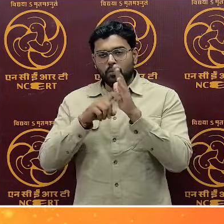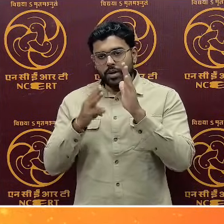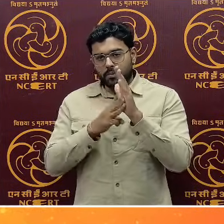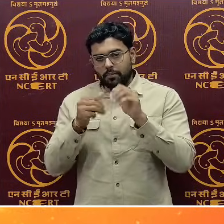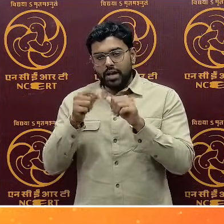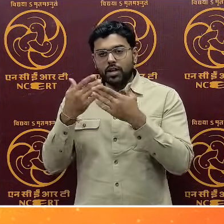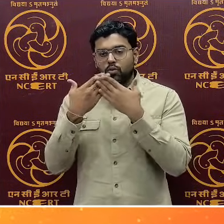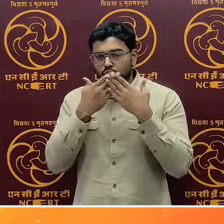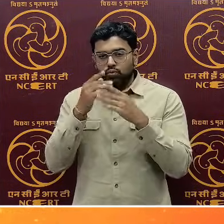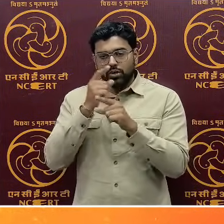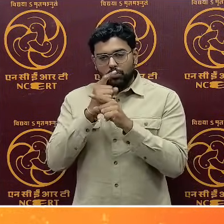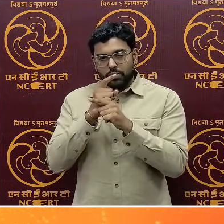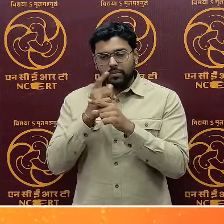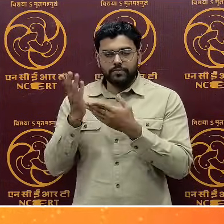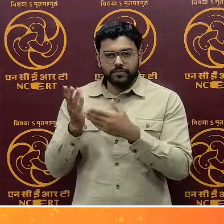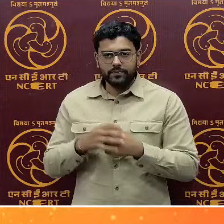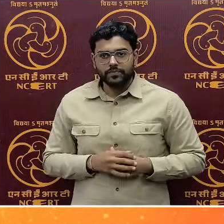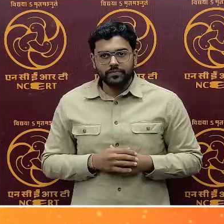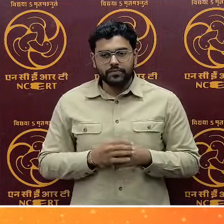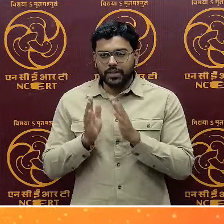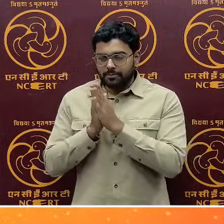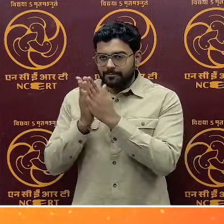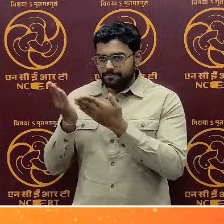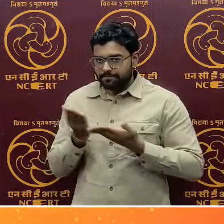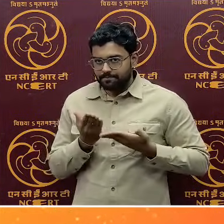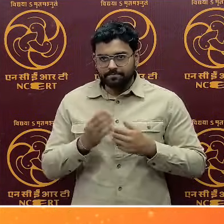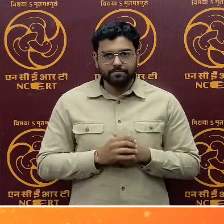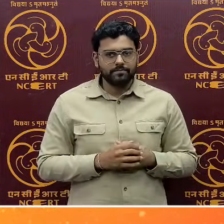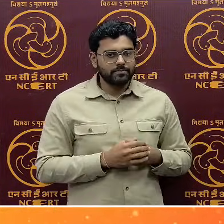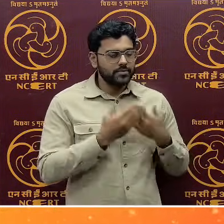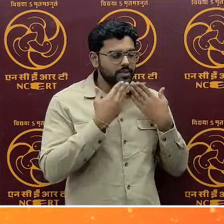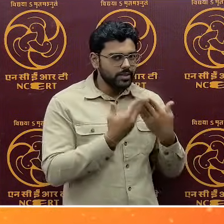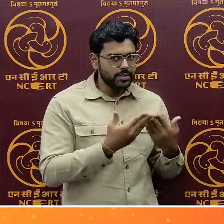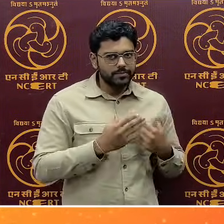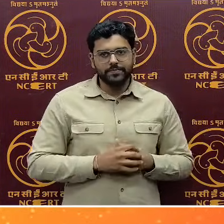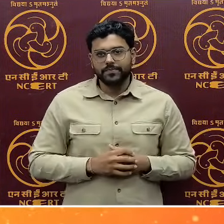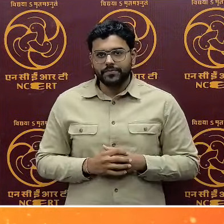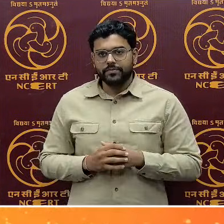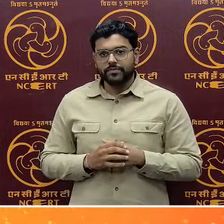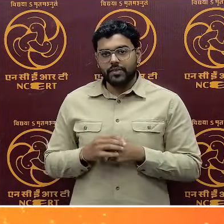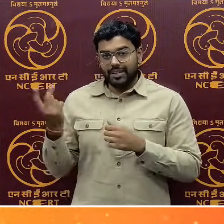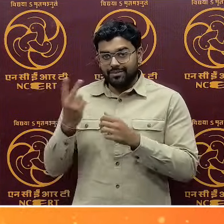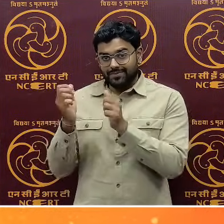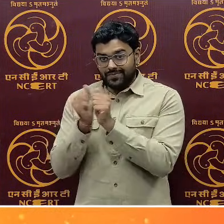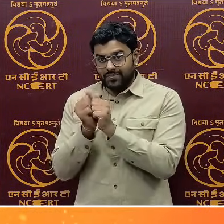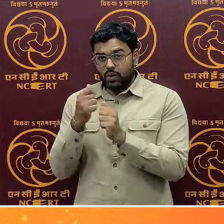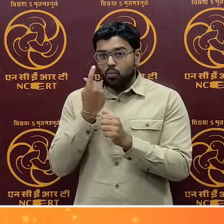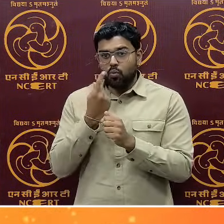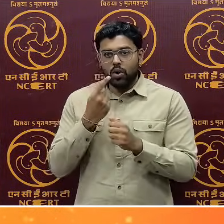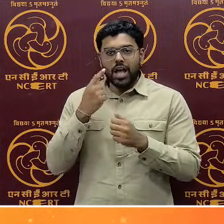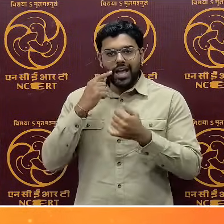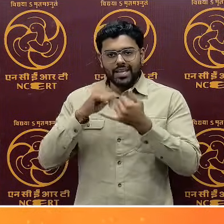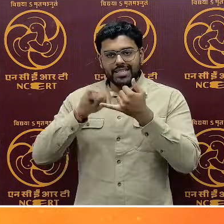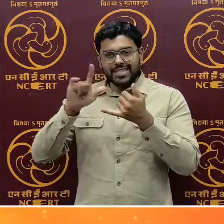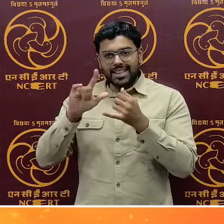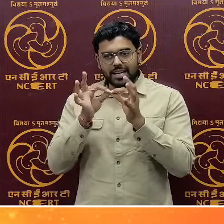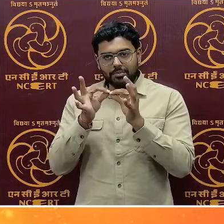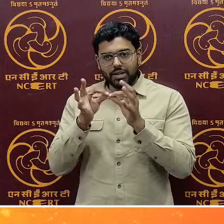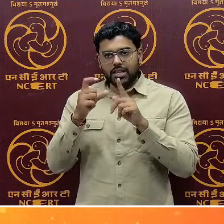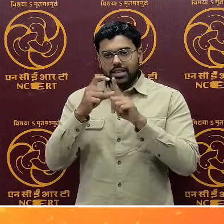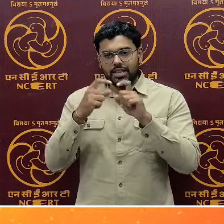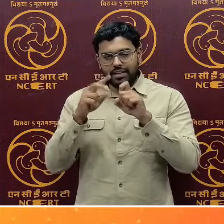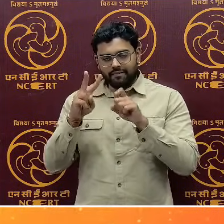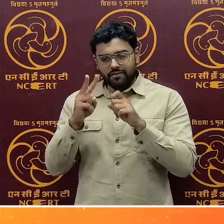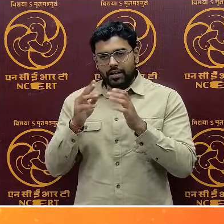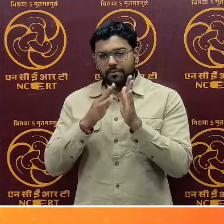7, Rohini. Namaskar and very warm welcome to you. Namaskar, ma'am. Thank you so much. And we both are accompanied by our Indian Sign Language interpreter,